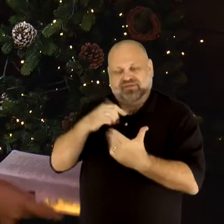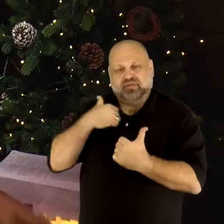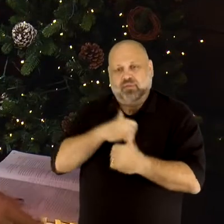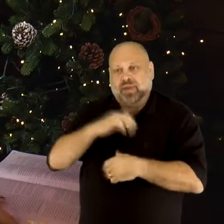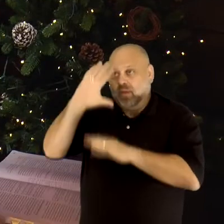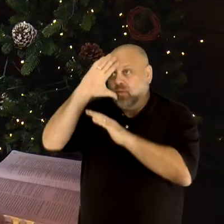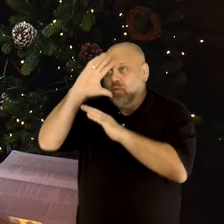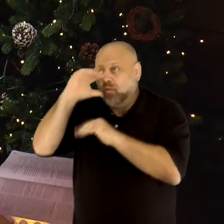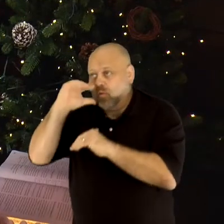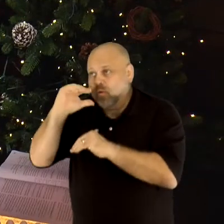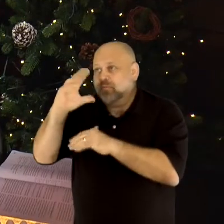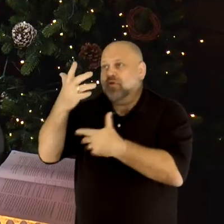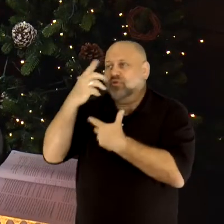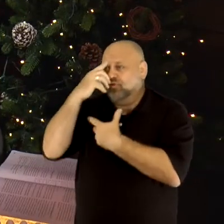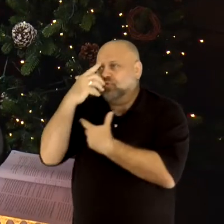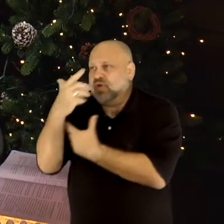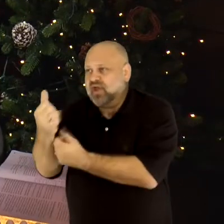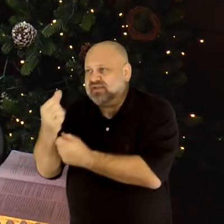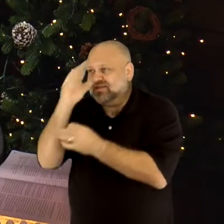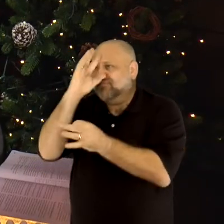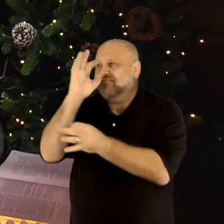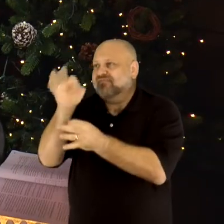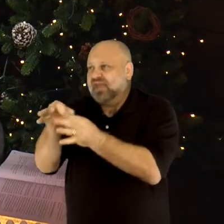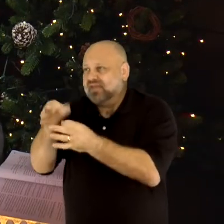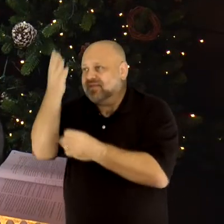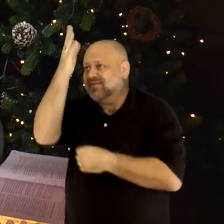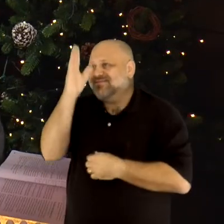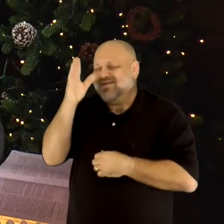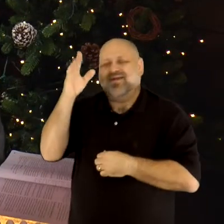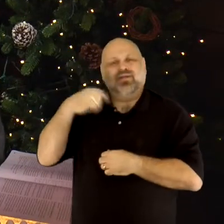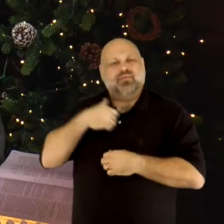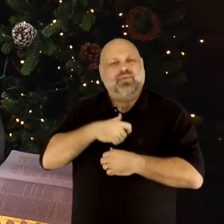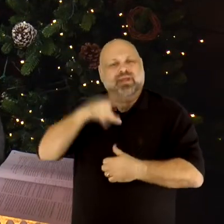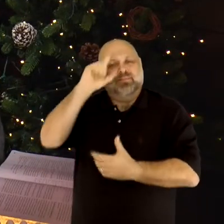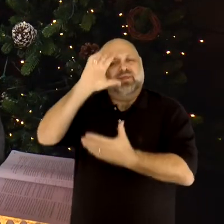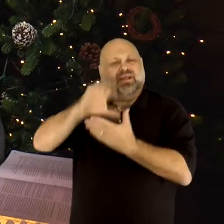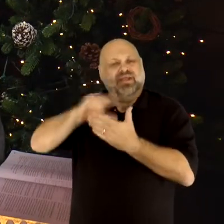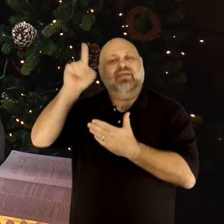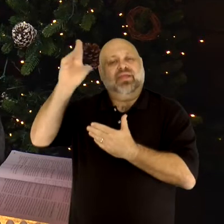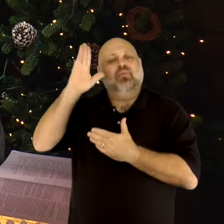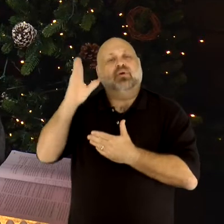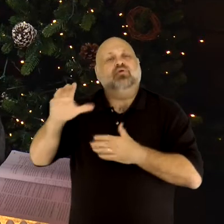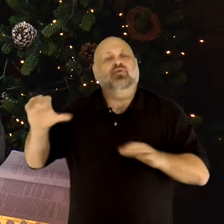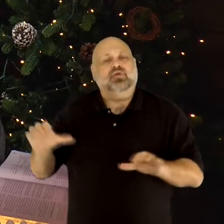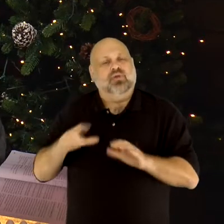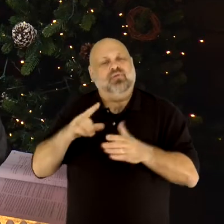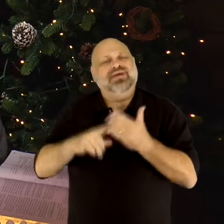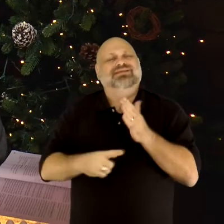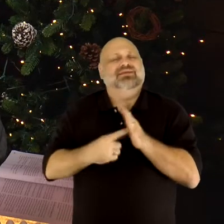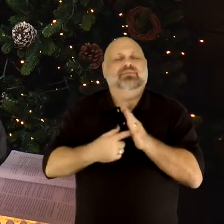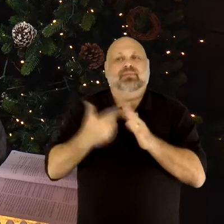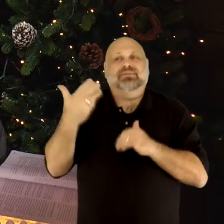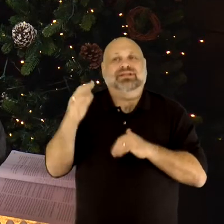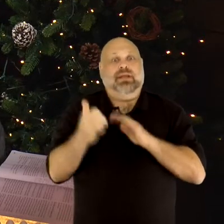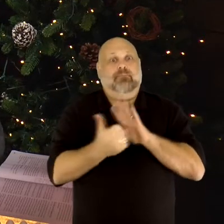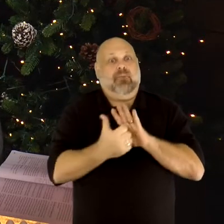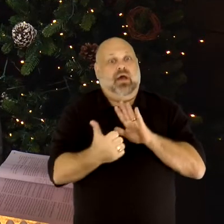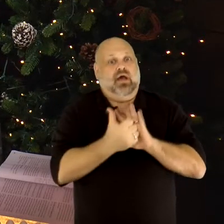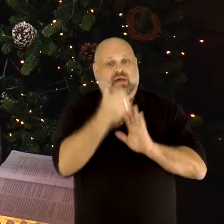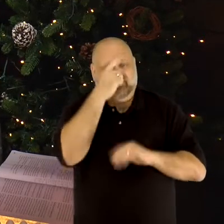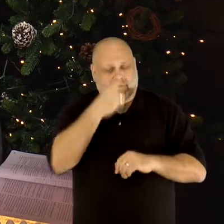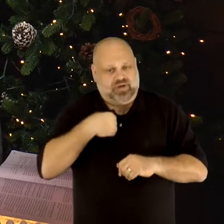our hope and our trust and our faith in God, we can believe that He is going to do what sometimes seems impossible for